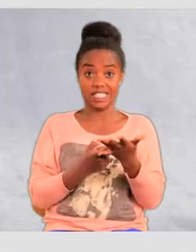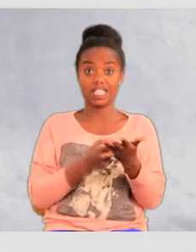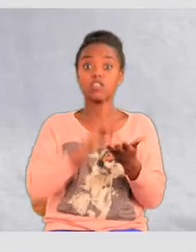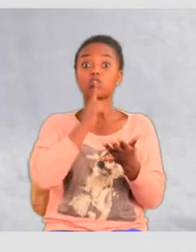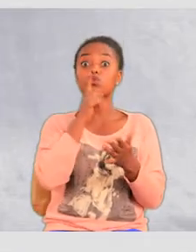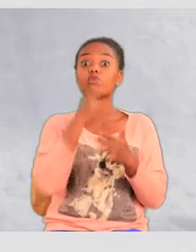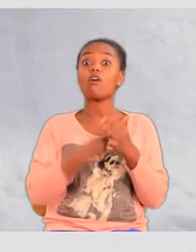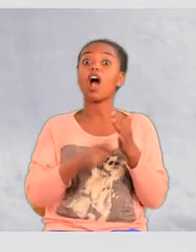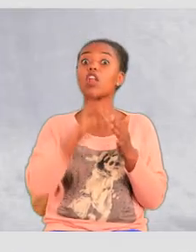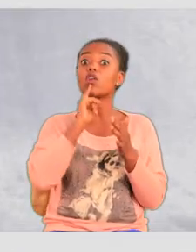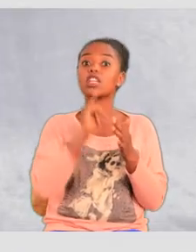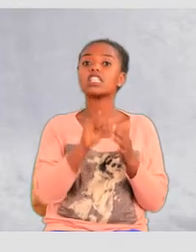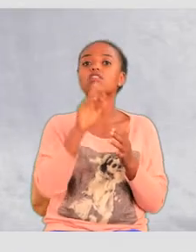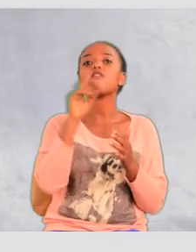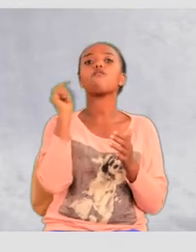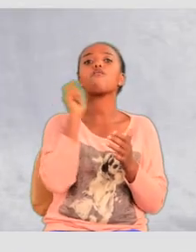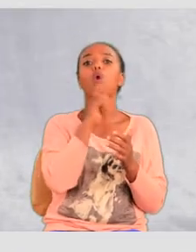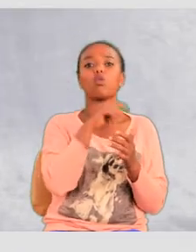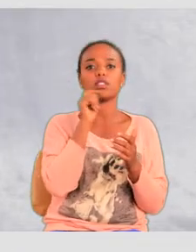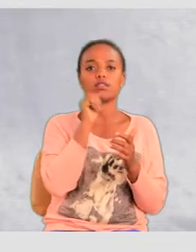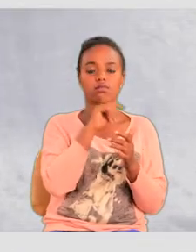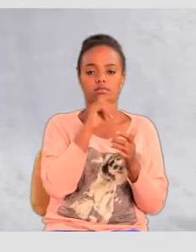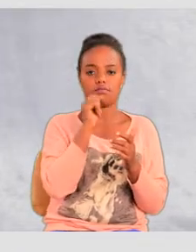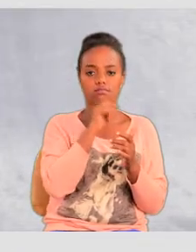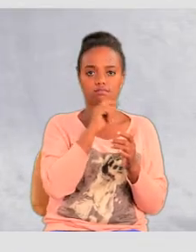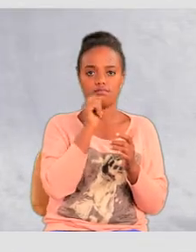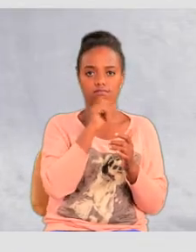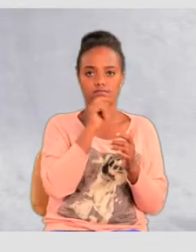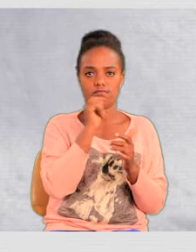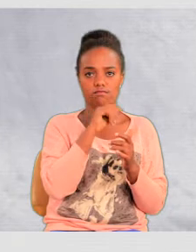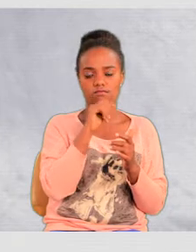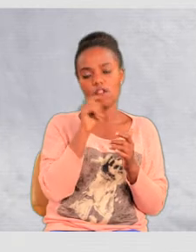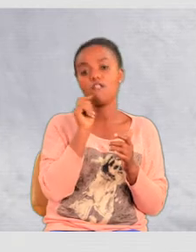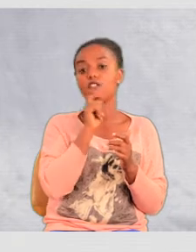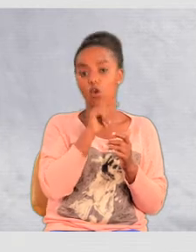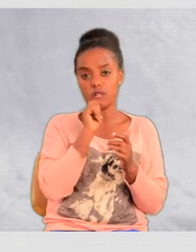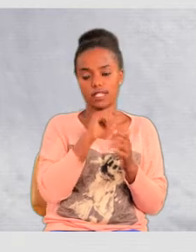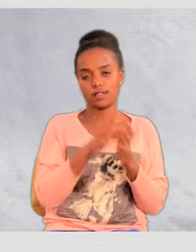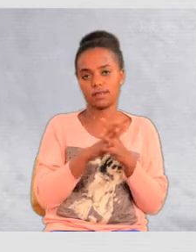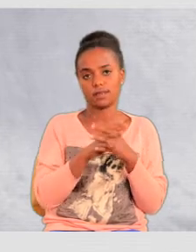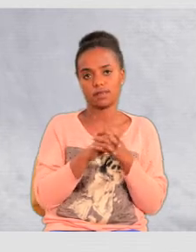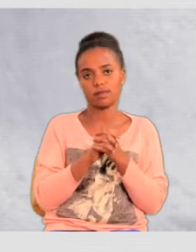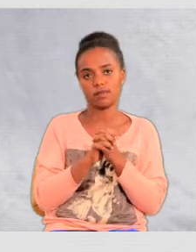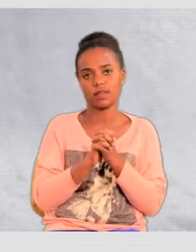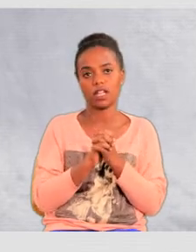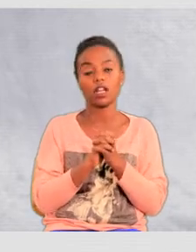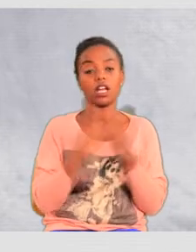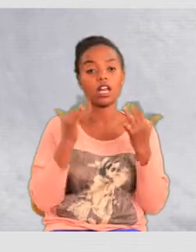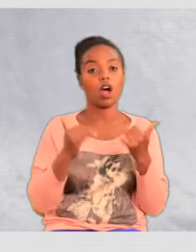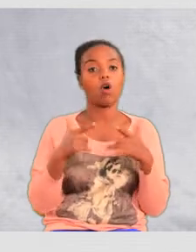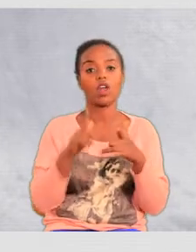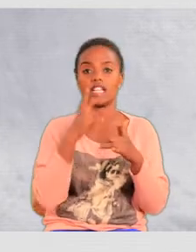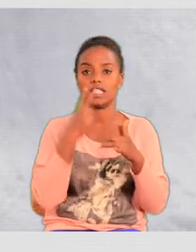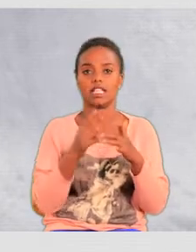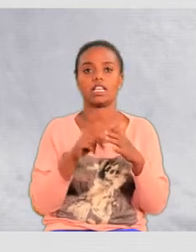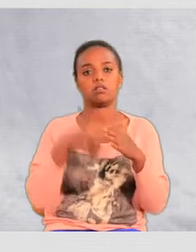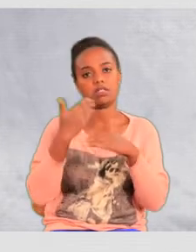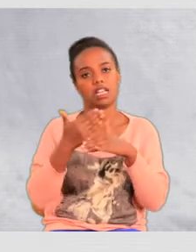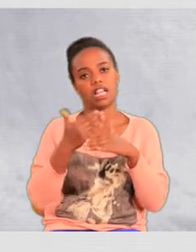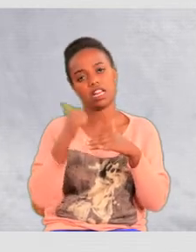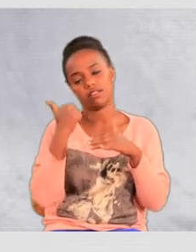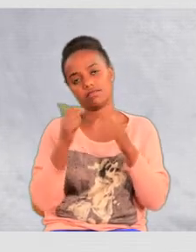value is false. Its truth value is false. Now let's see the second